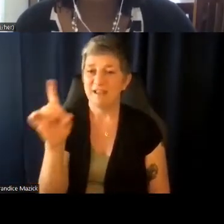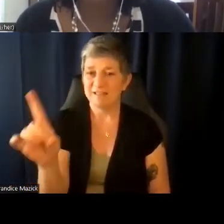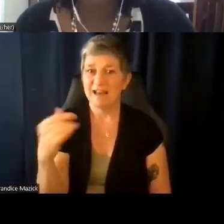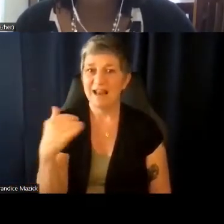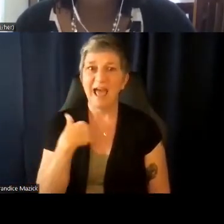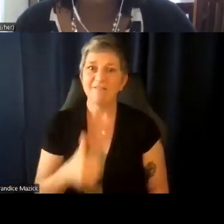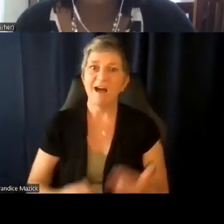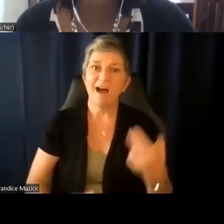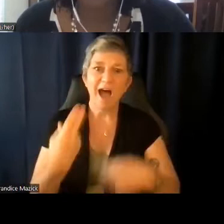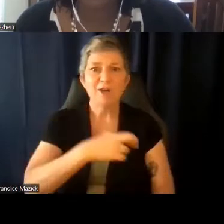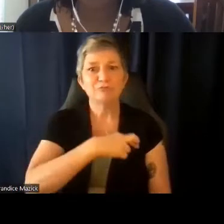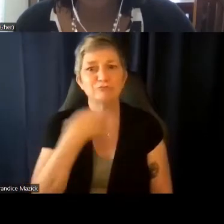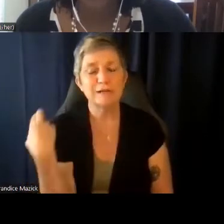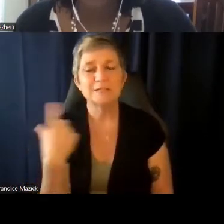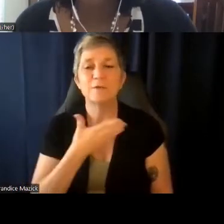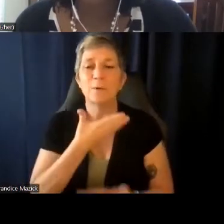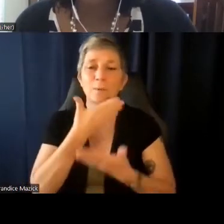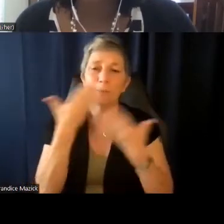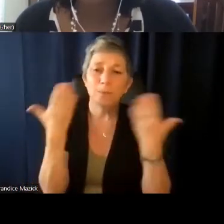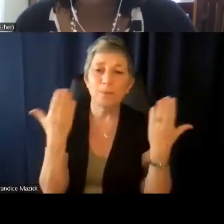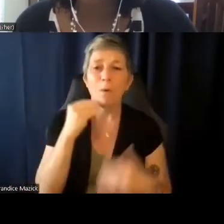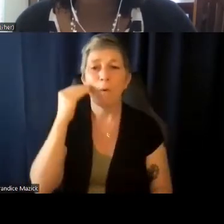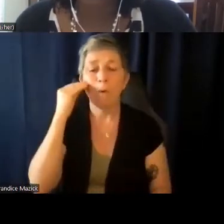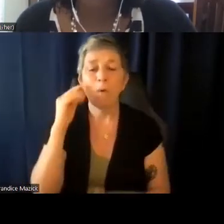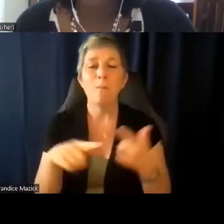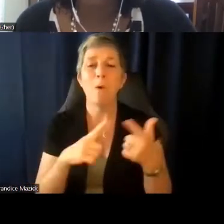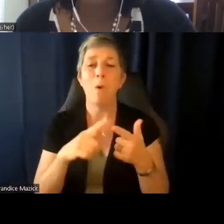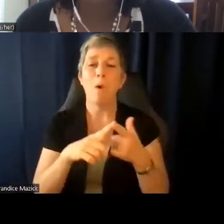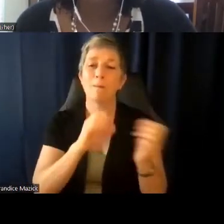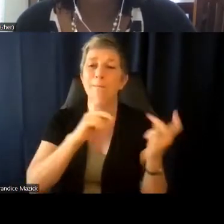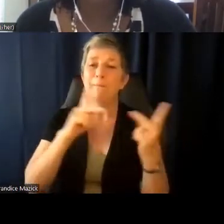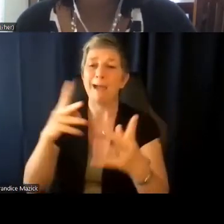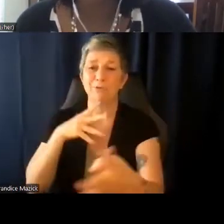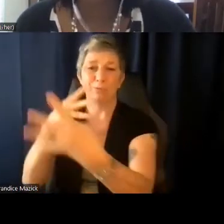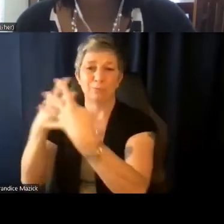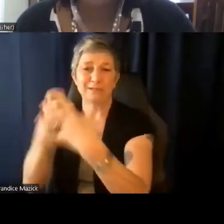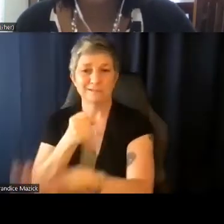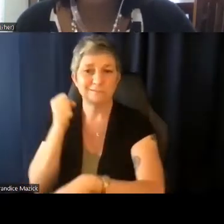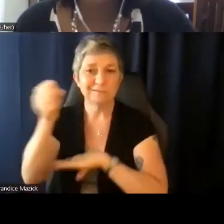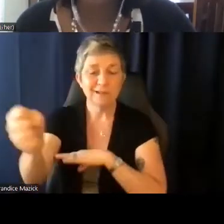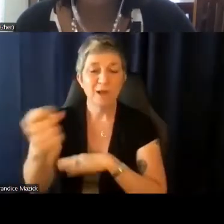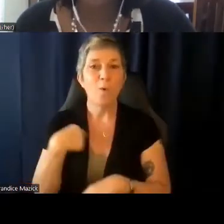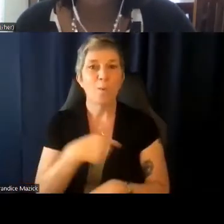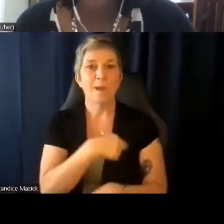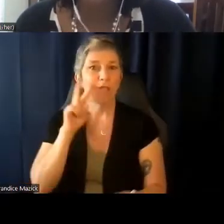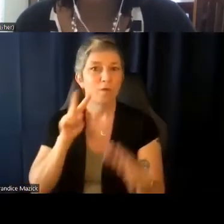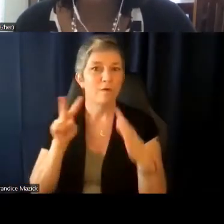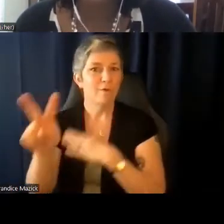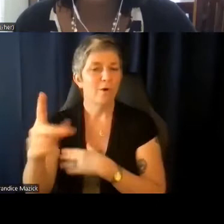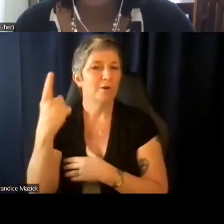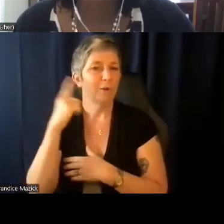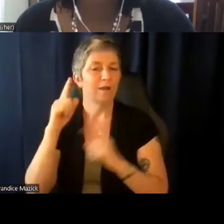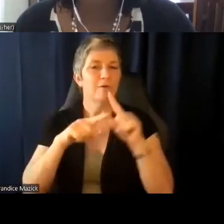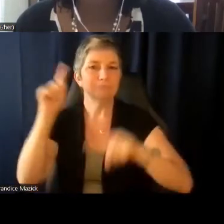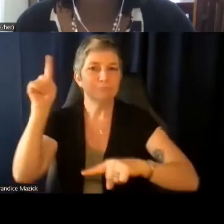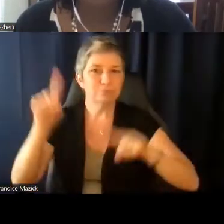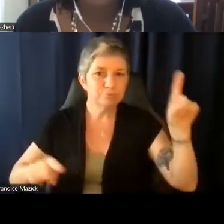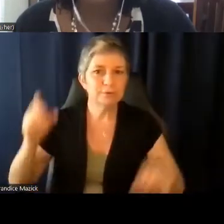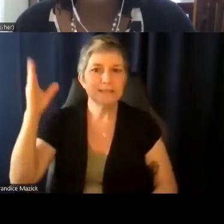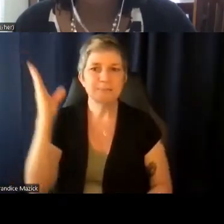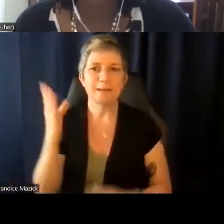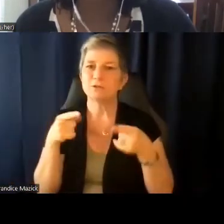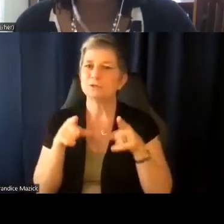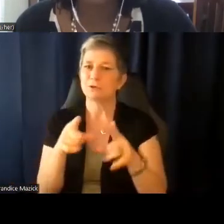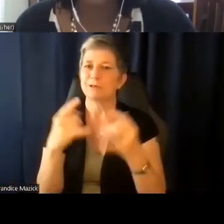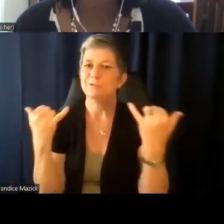and subsequent recidivism. We are looking forward to hearing from a variety of speakers during today's forum